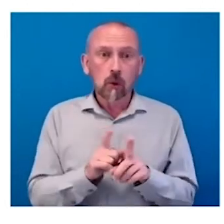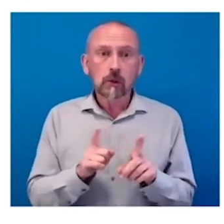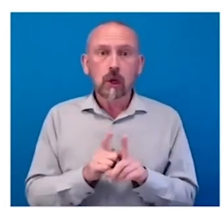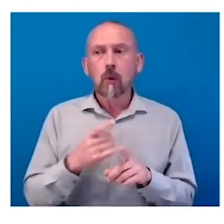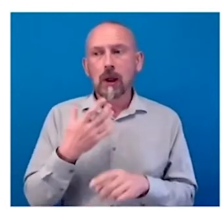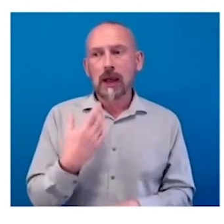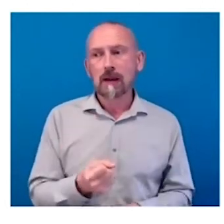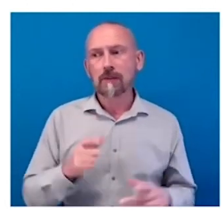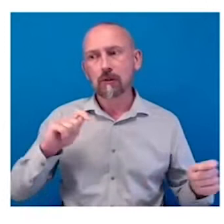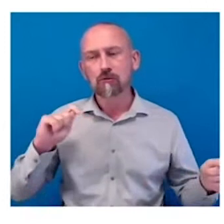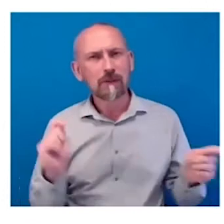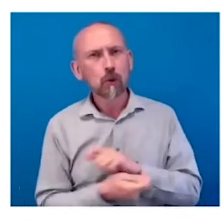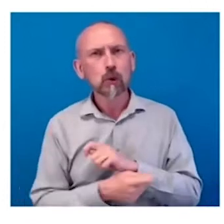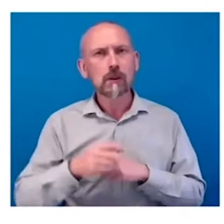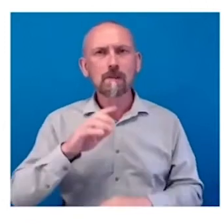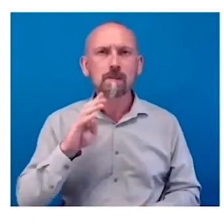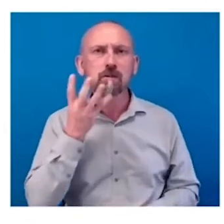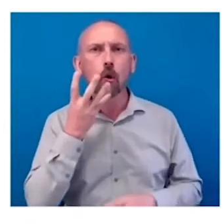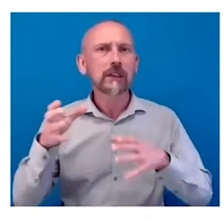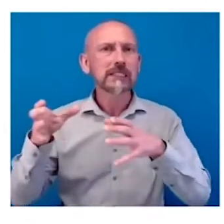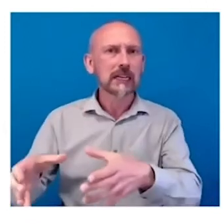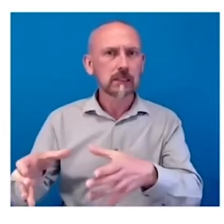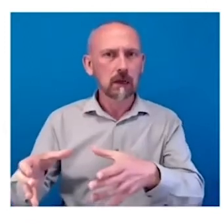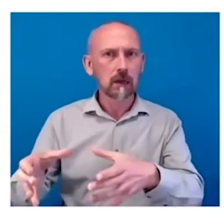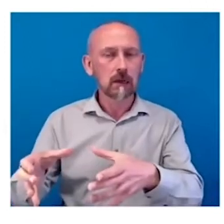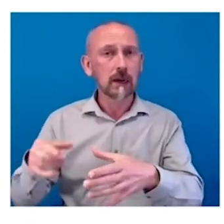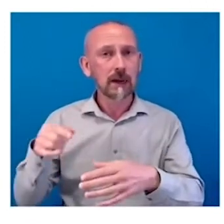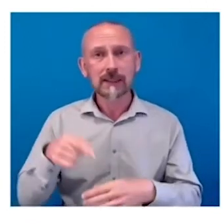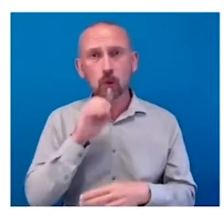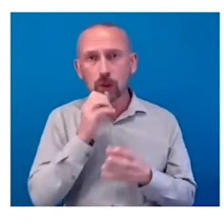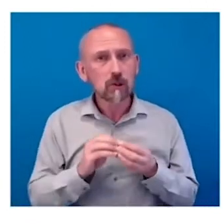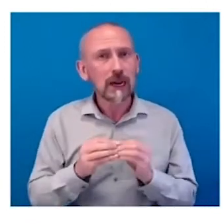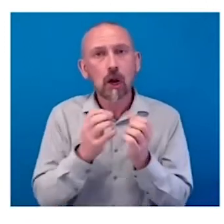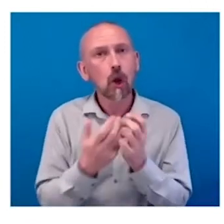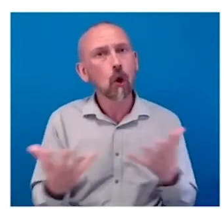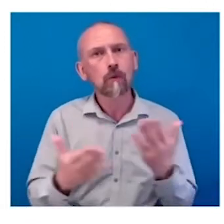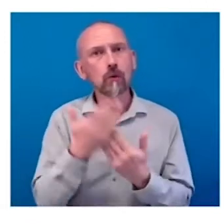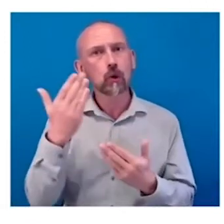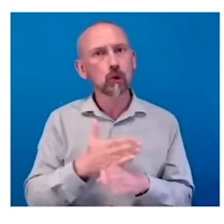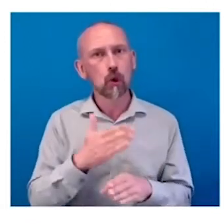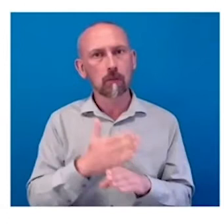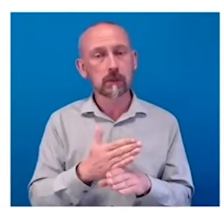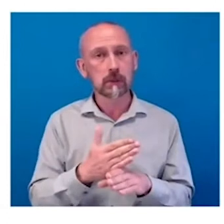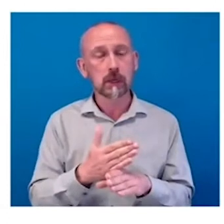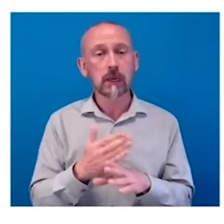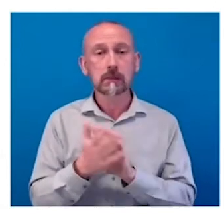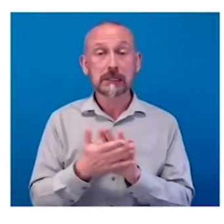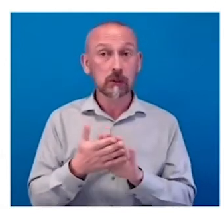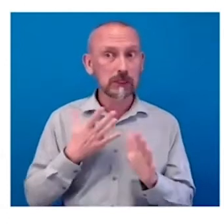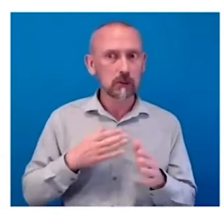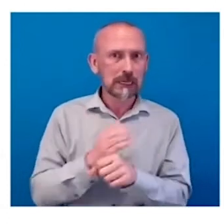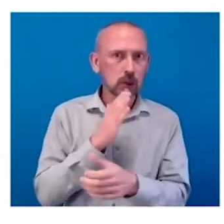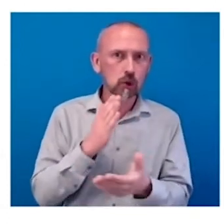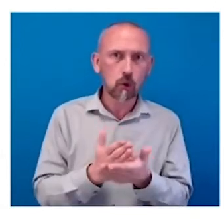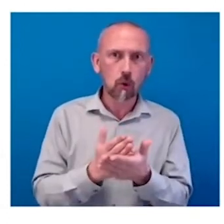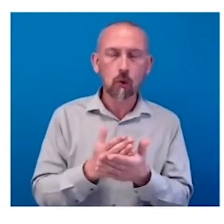different industries and set to create a whole bunch of new jobs. And so ensuring that disabled people have the same opportunities to learn